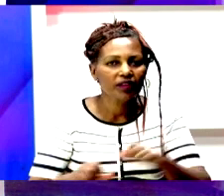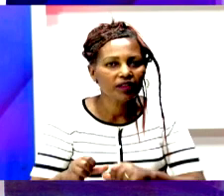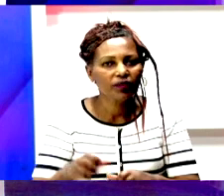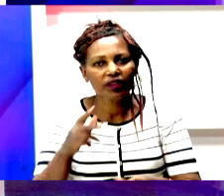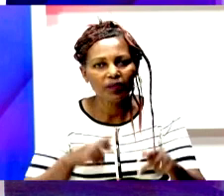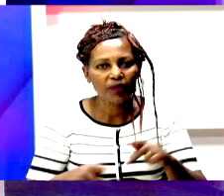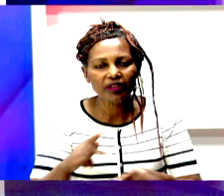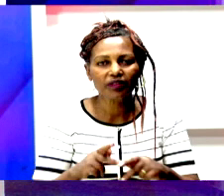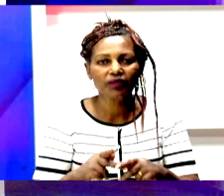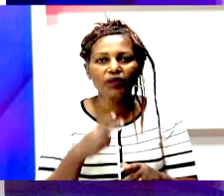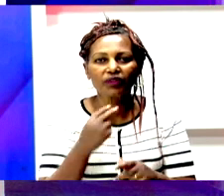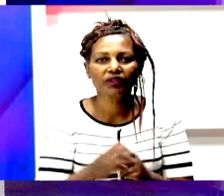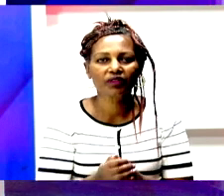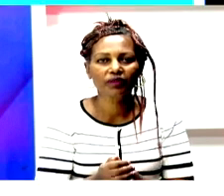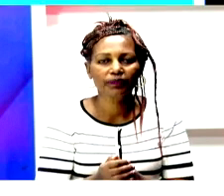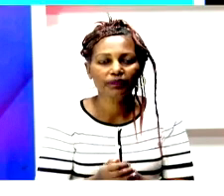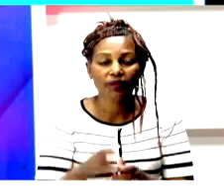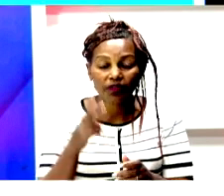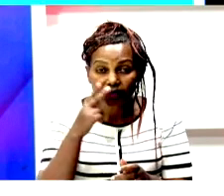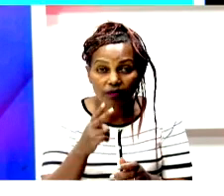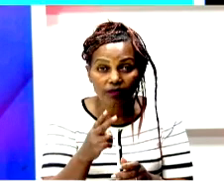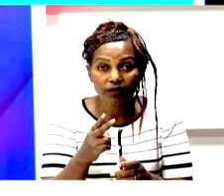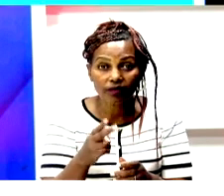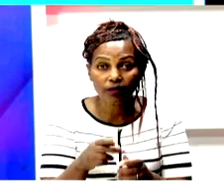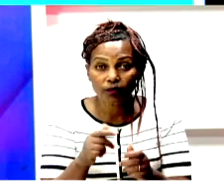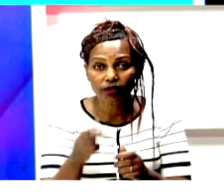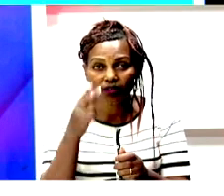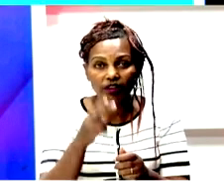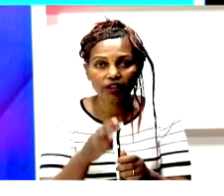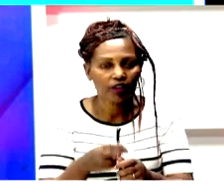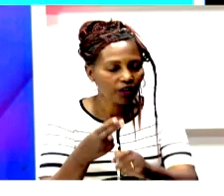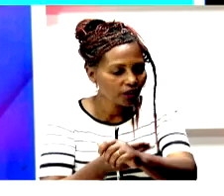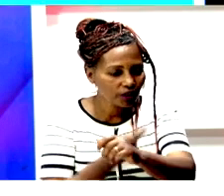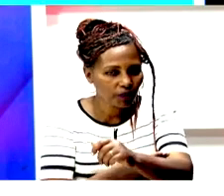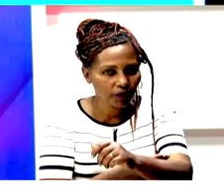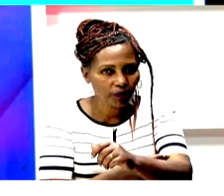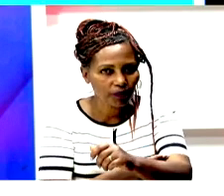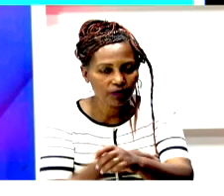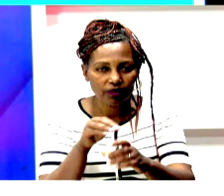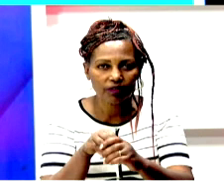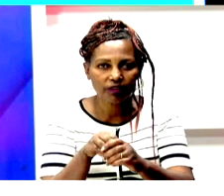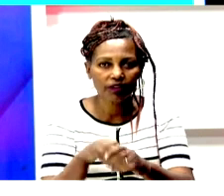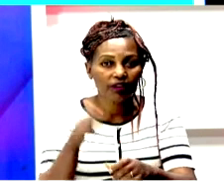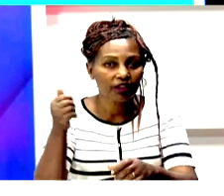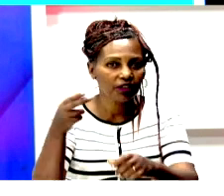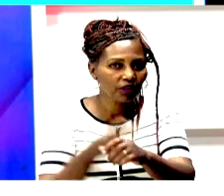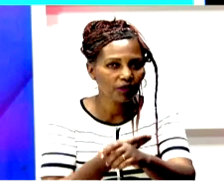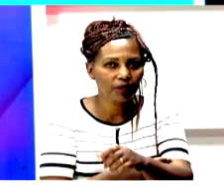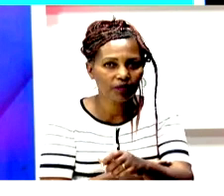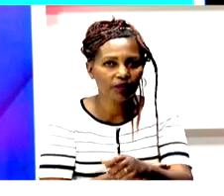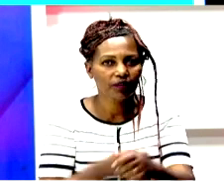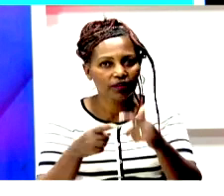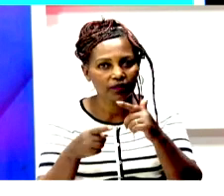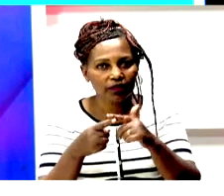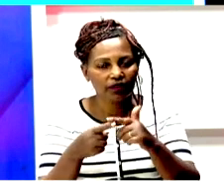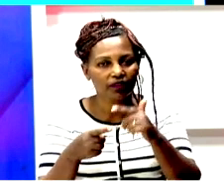Also look at the position of the word a sheep in the first one and in the second one.